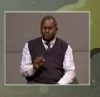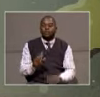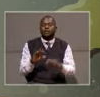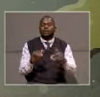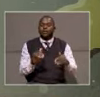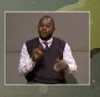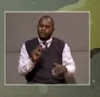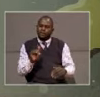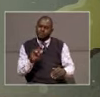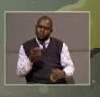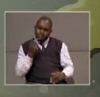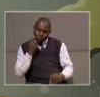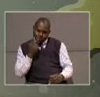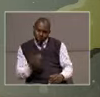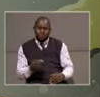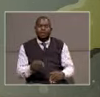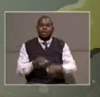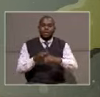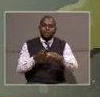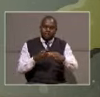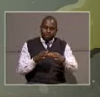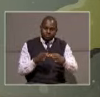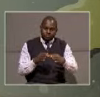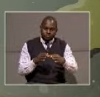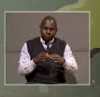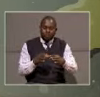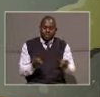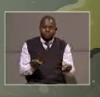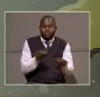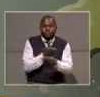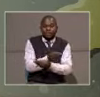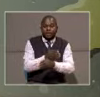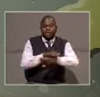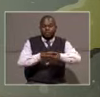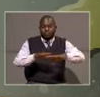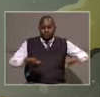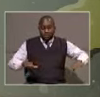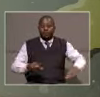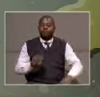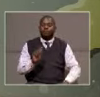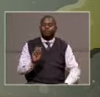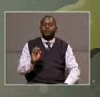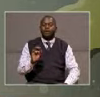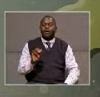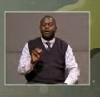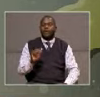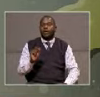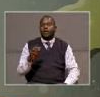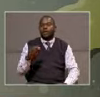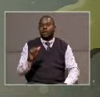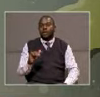Kasozi, discovered that the line of exchange of Temangalo land from Abbas Mawanda